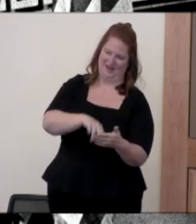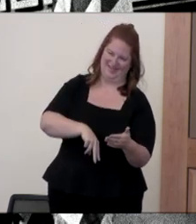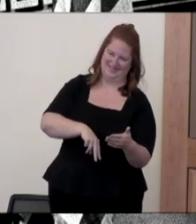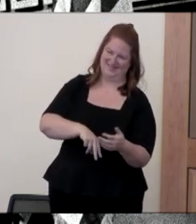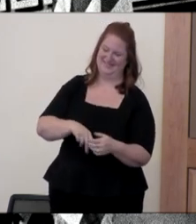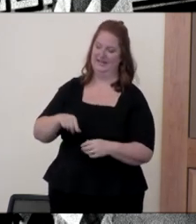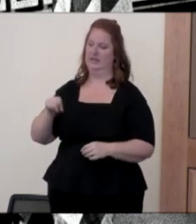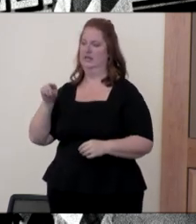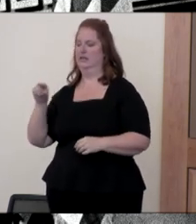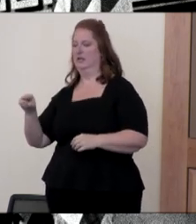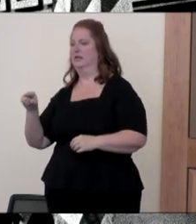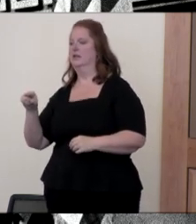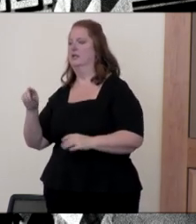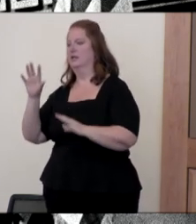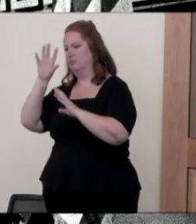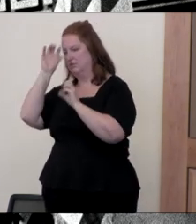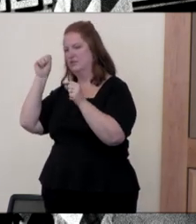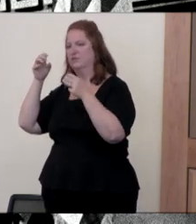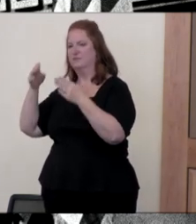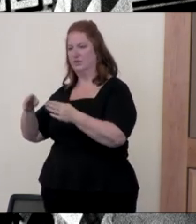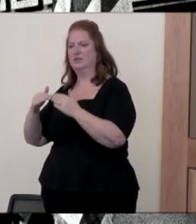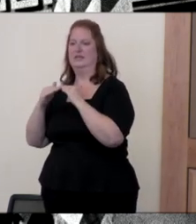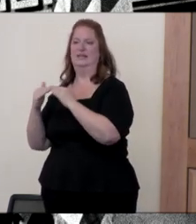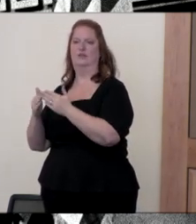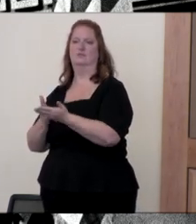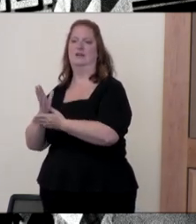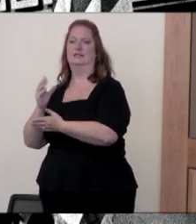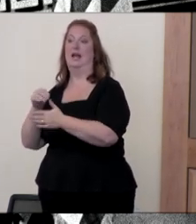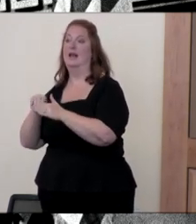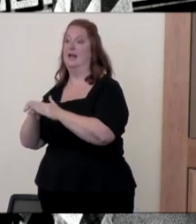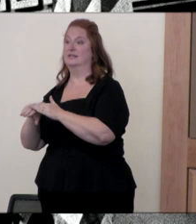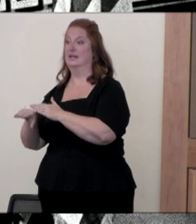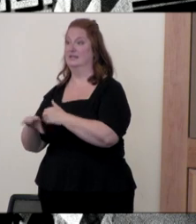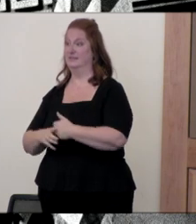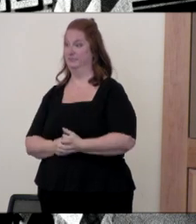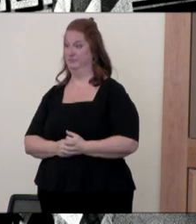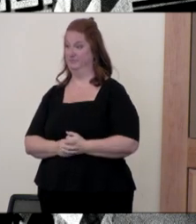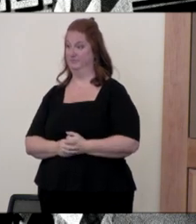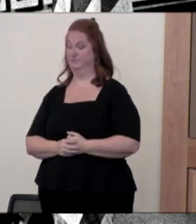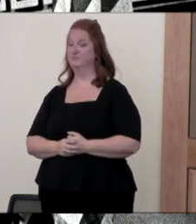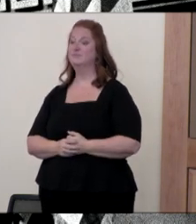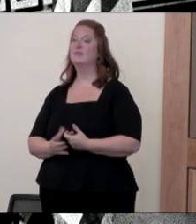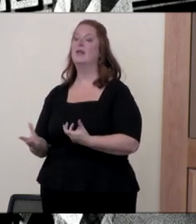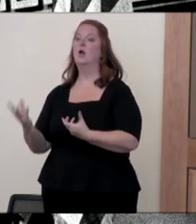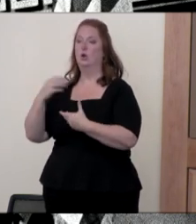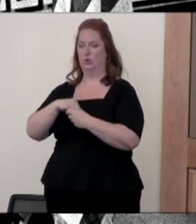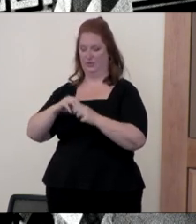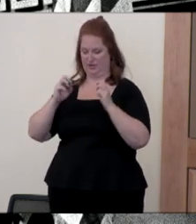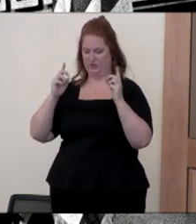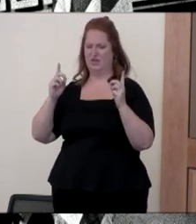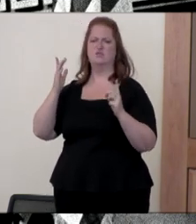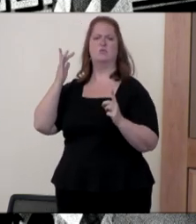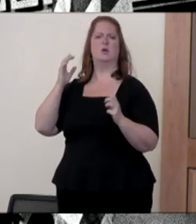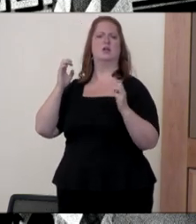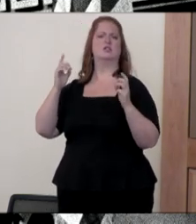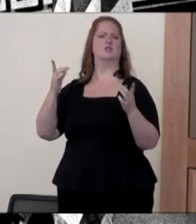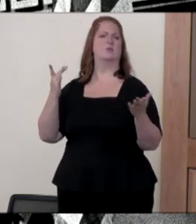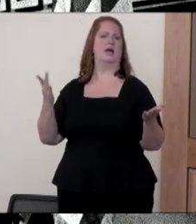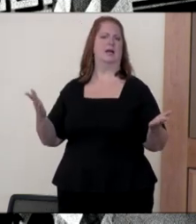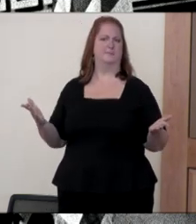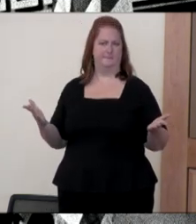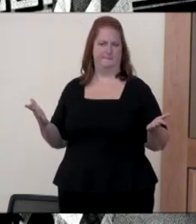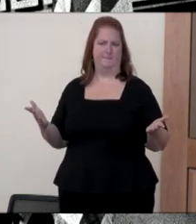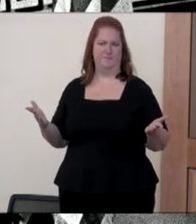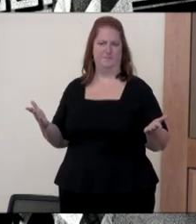his presidency on equal rights and access, including education. And why education? Because he knew that